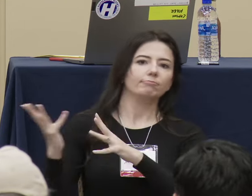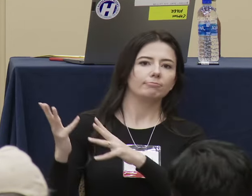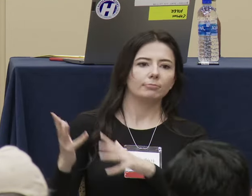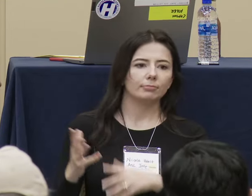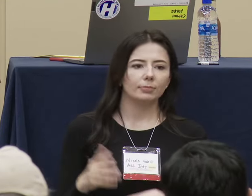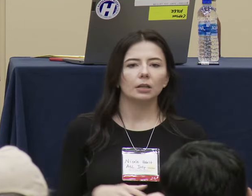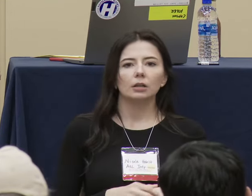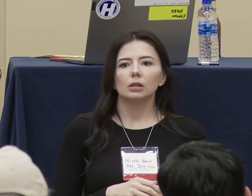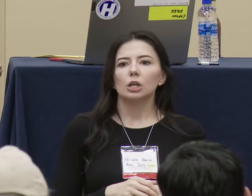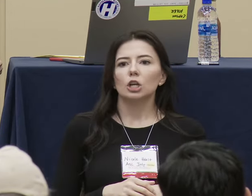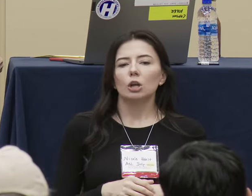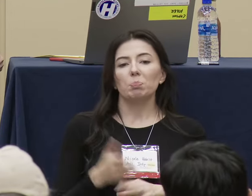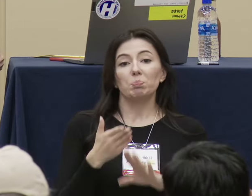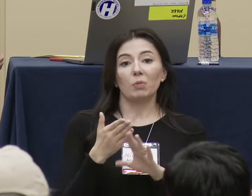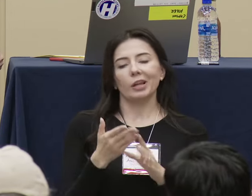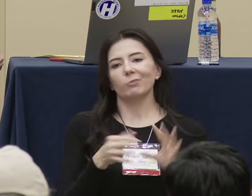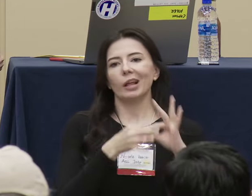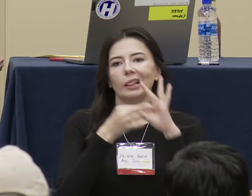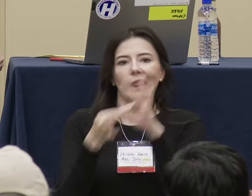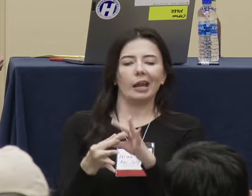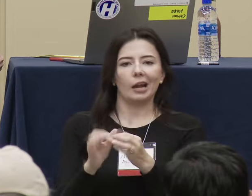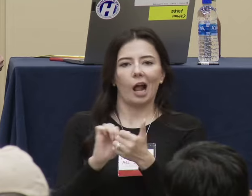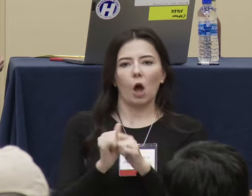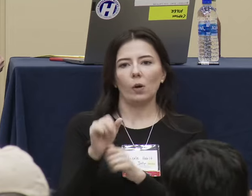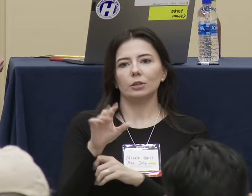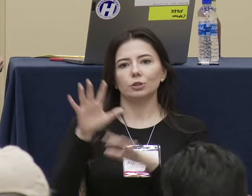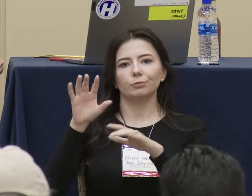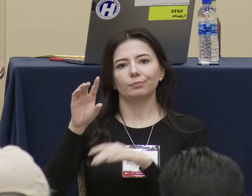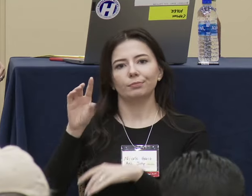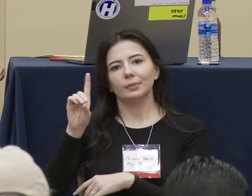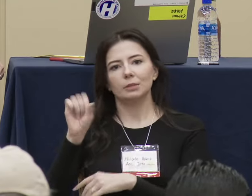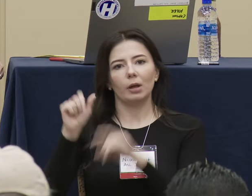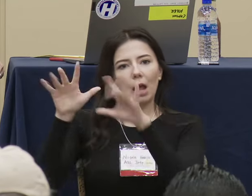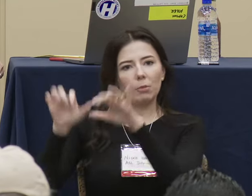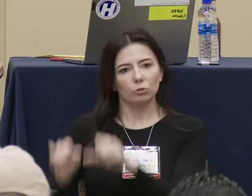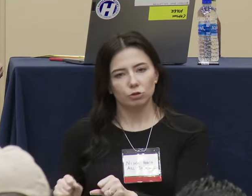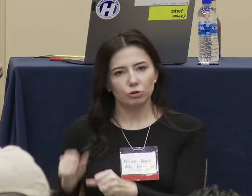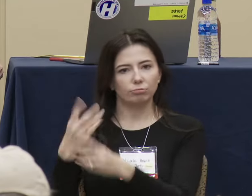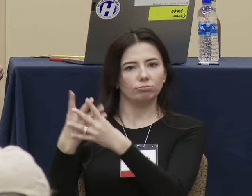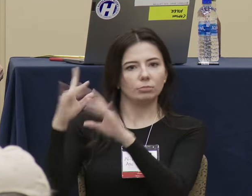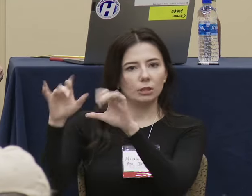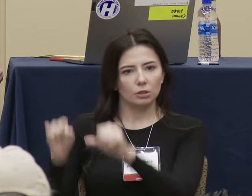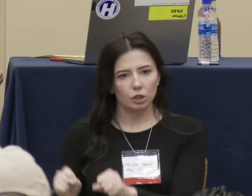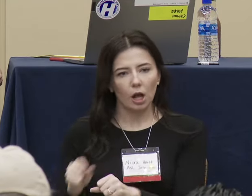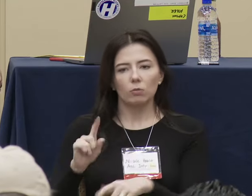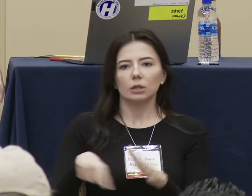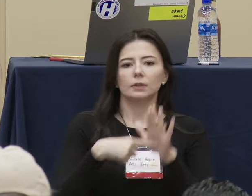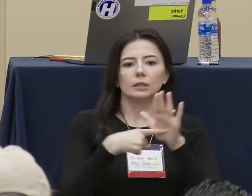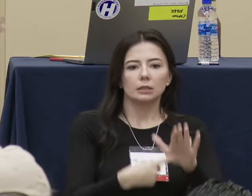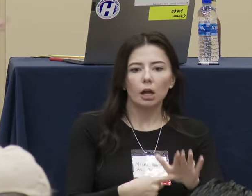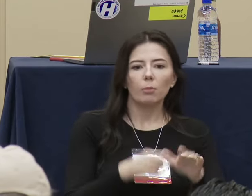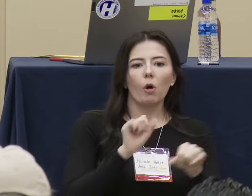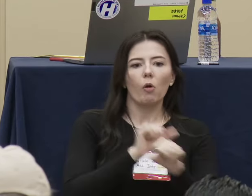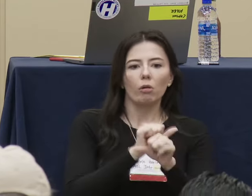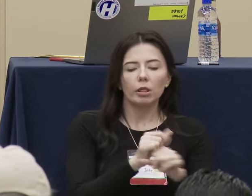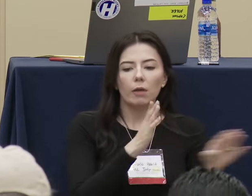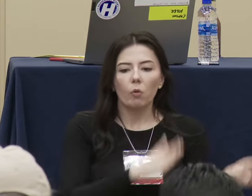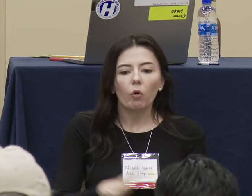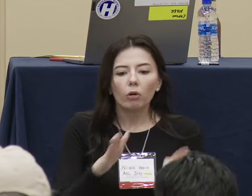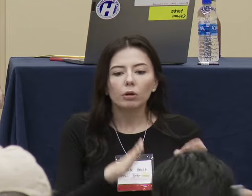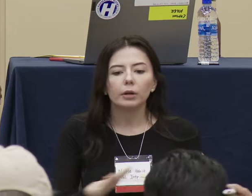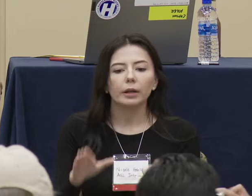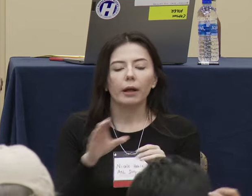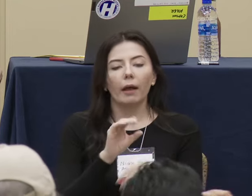abolition, or deinstitutionalization as abolition. And I'm going to give an example of labor organizing and then some